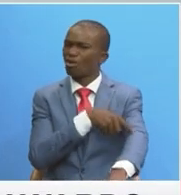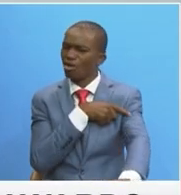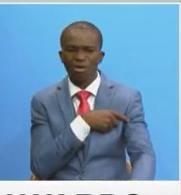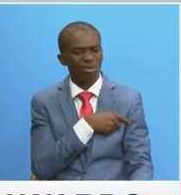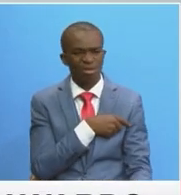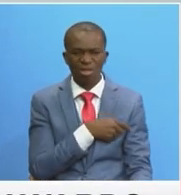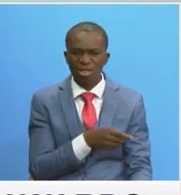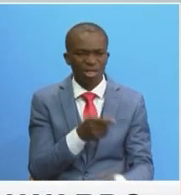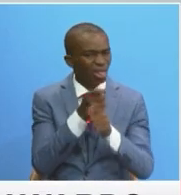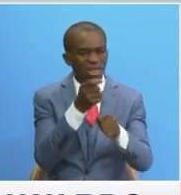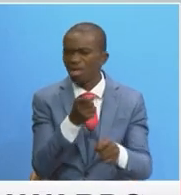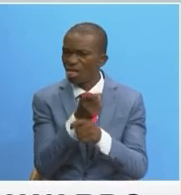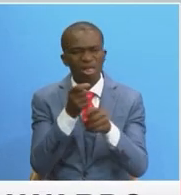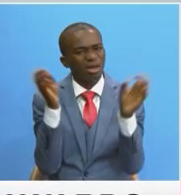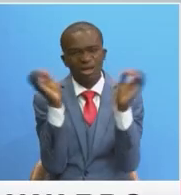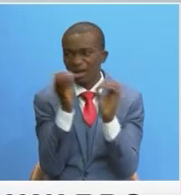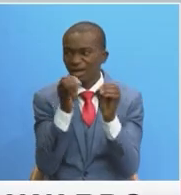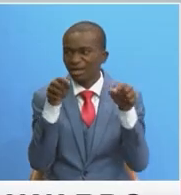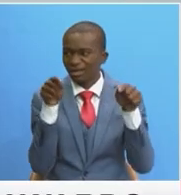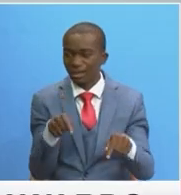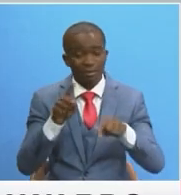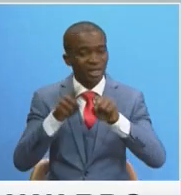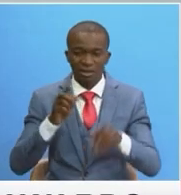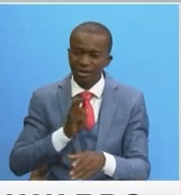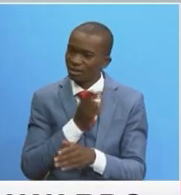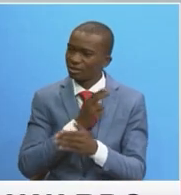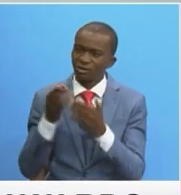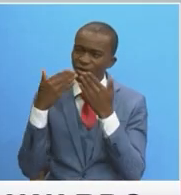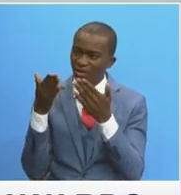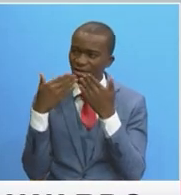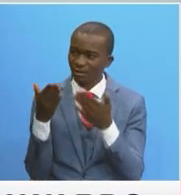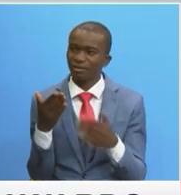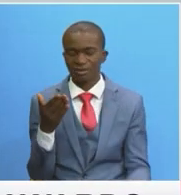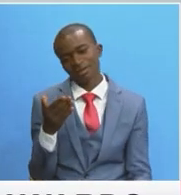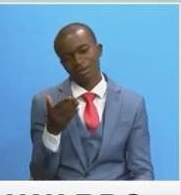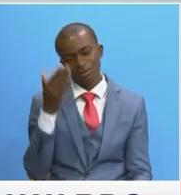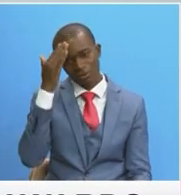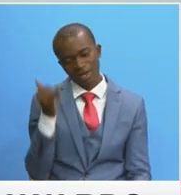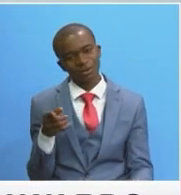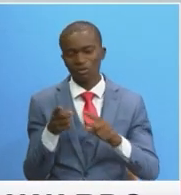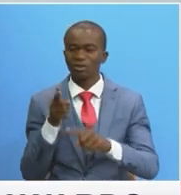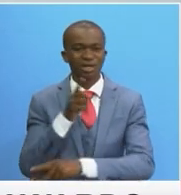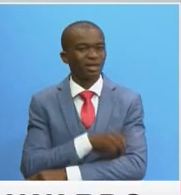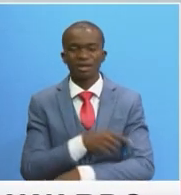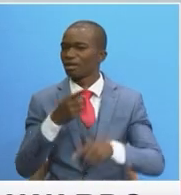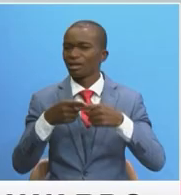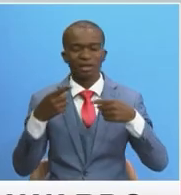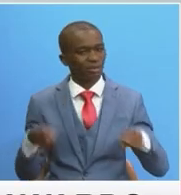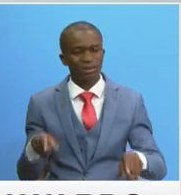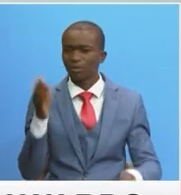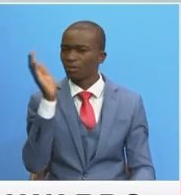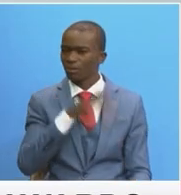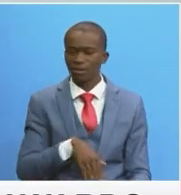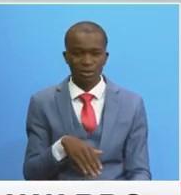such an event, and we are grateful that we can push it together, bring them together in order